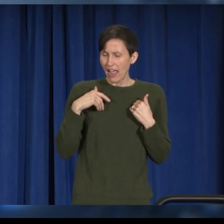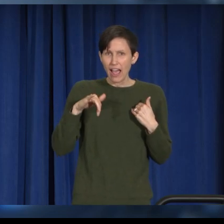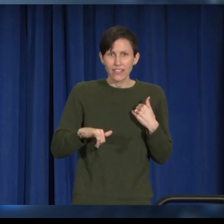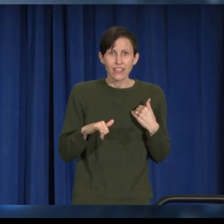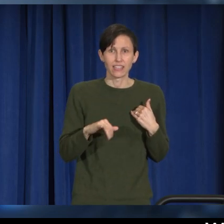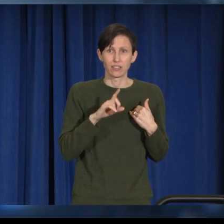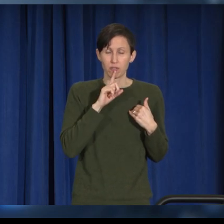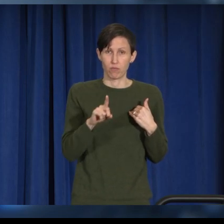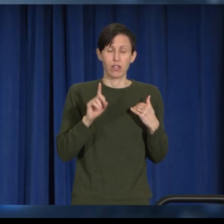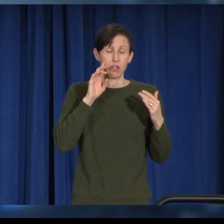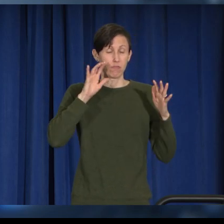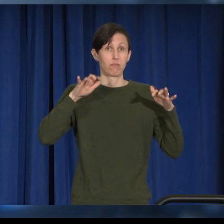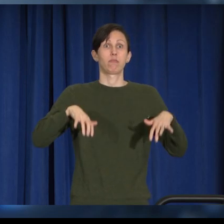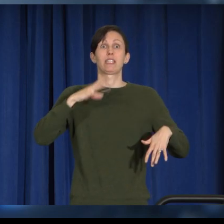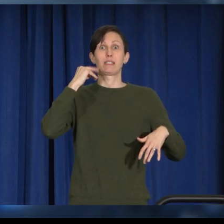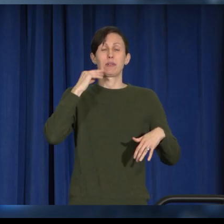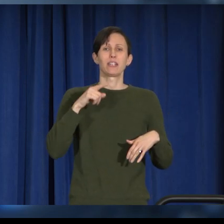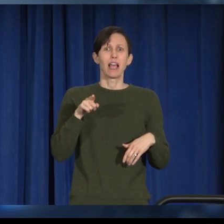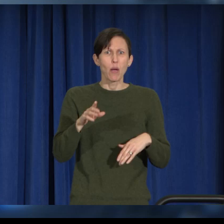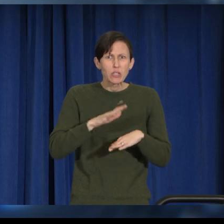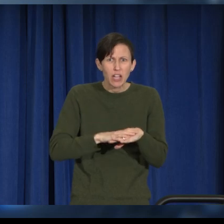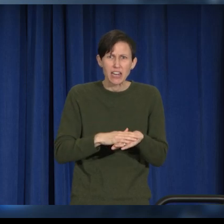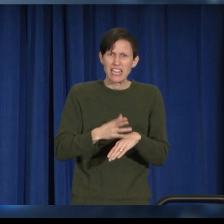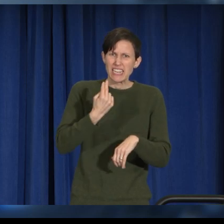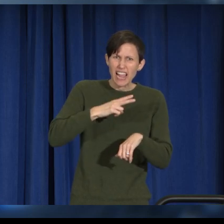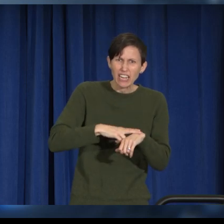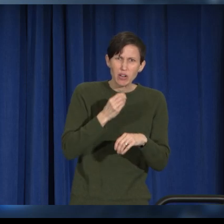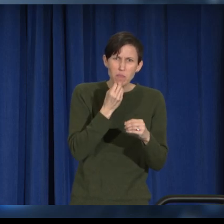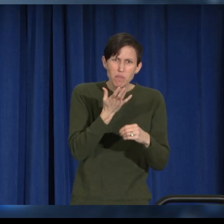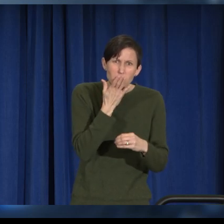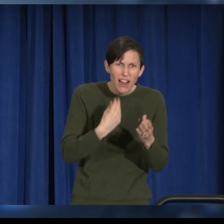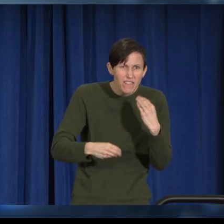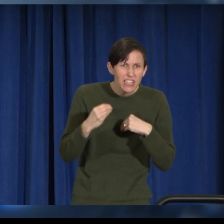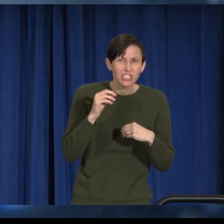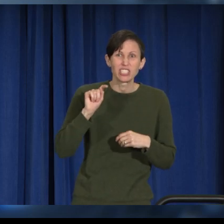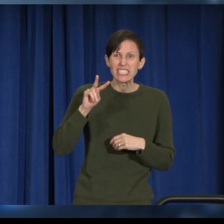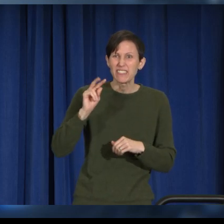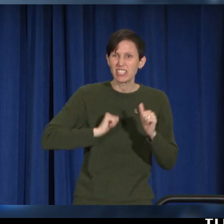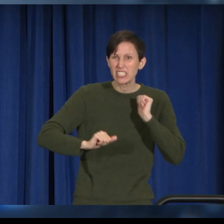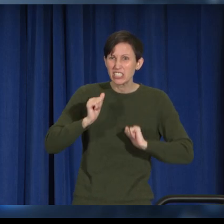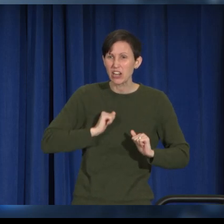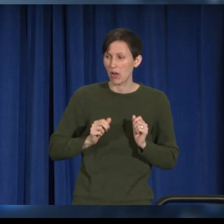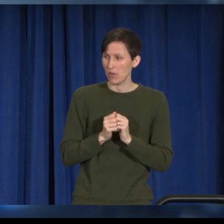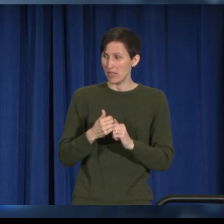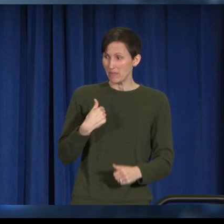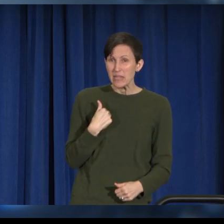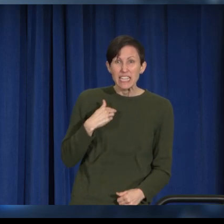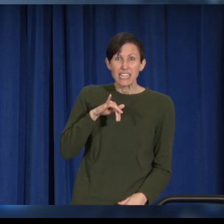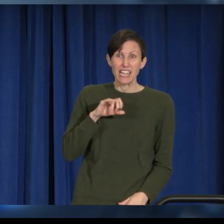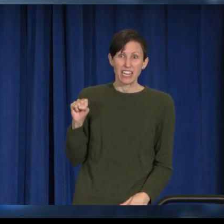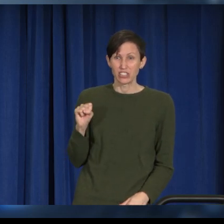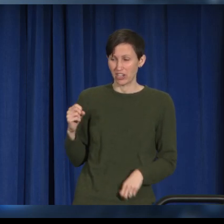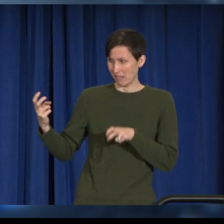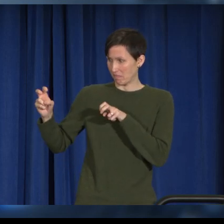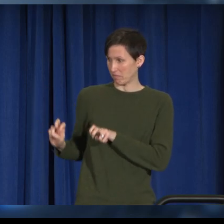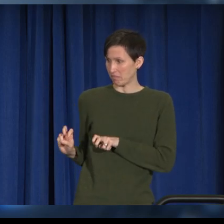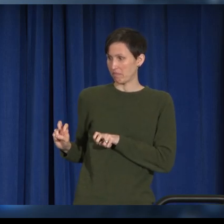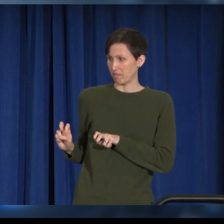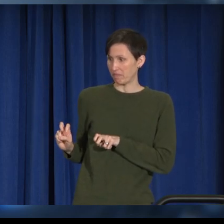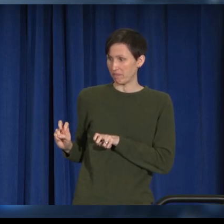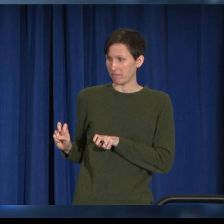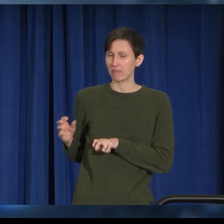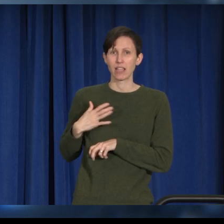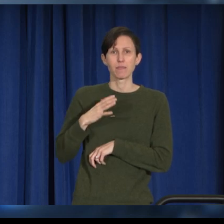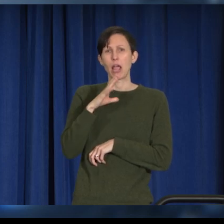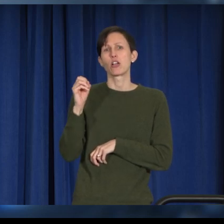on a national breakfast show in Australia with myself, Jess Rawlings, my co-founder